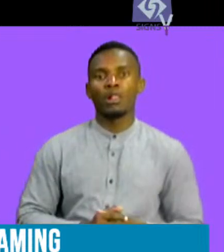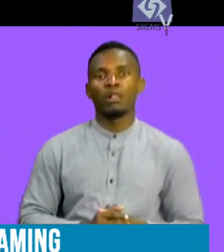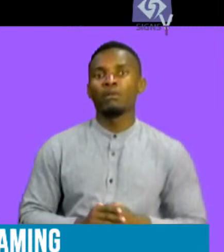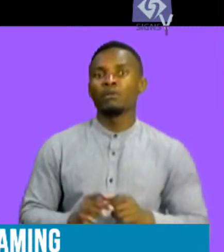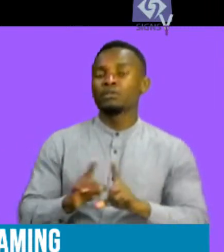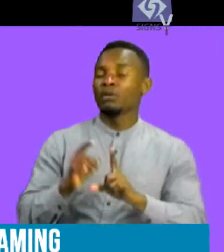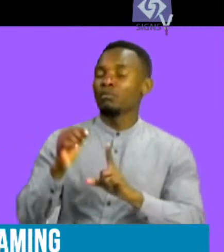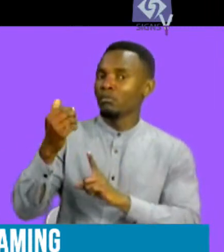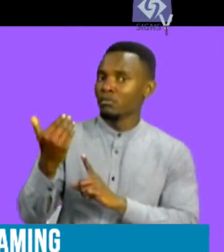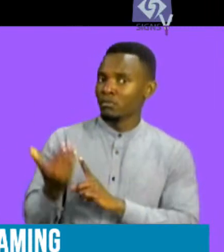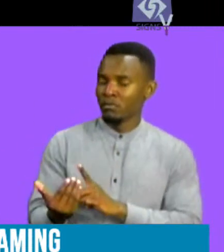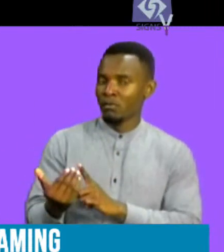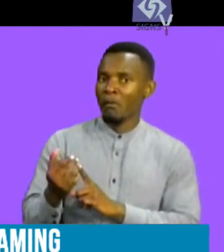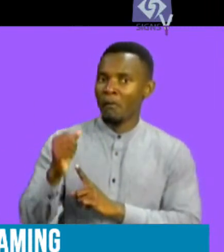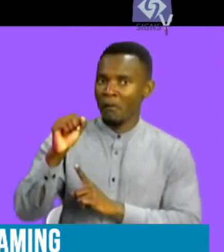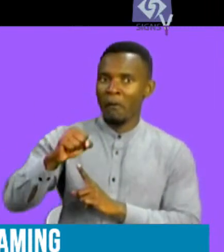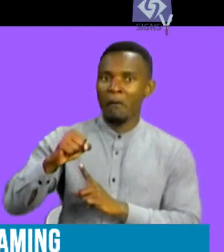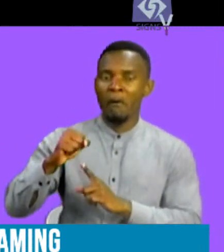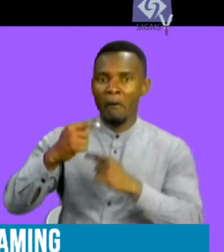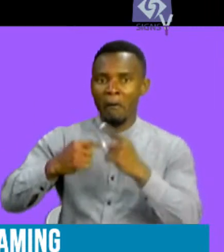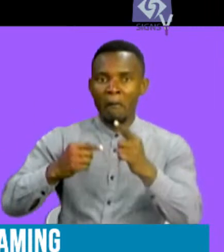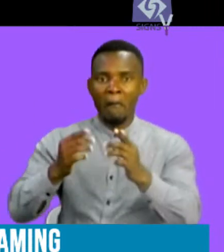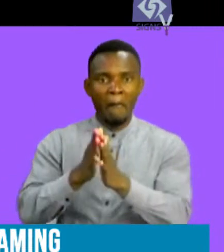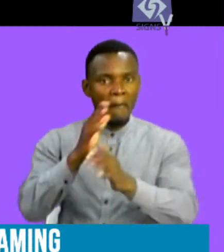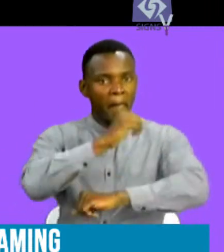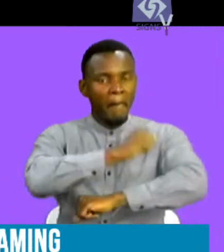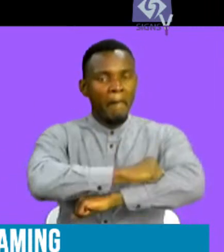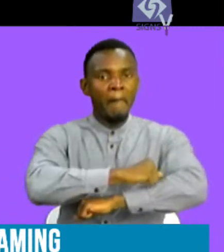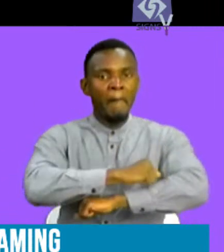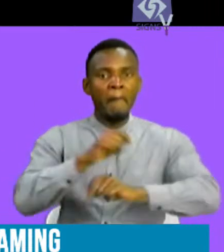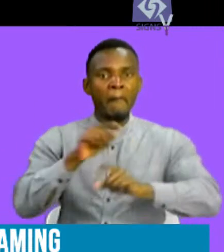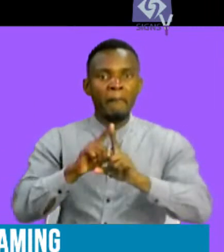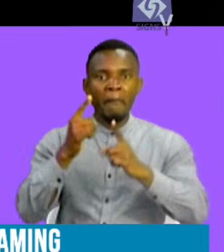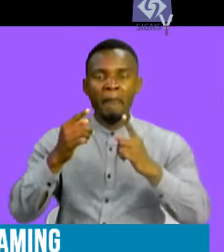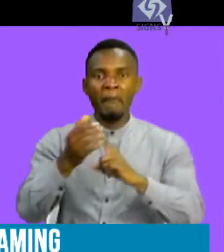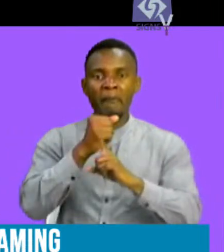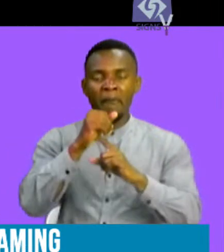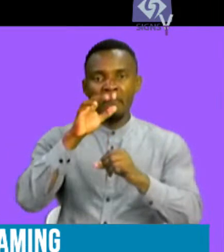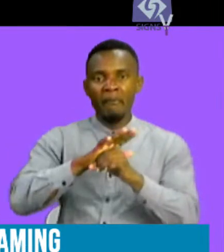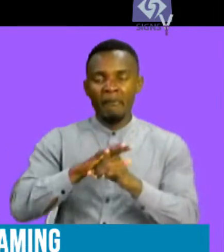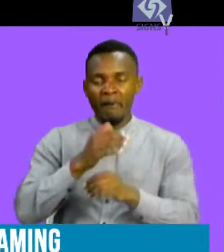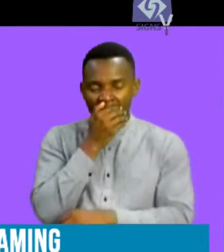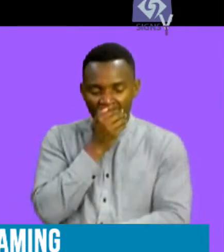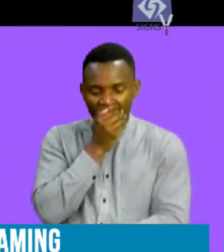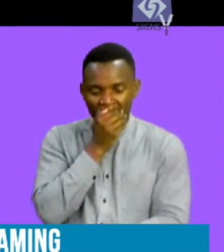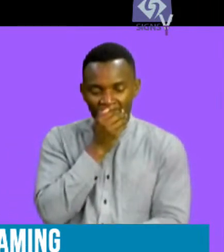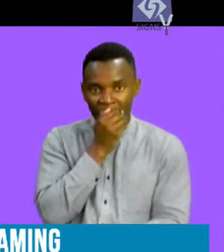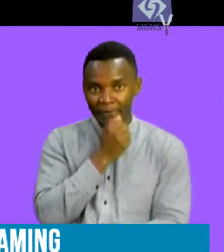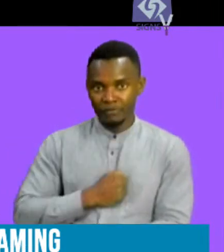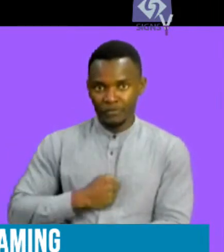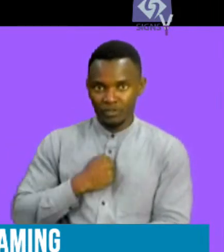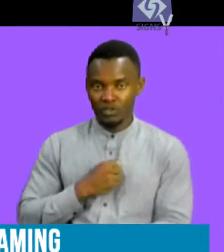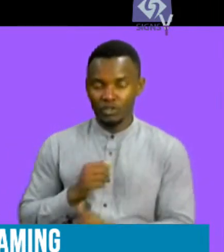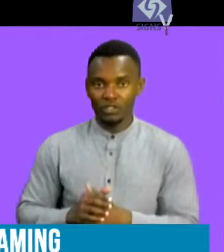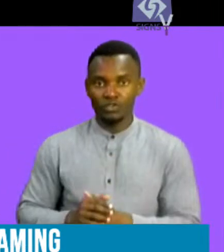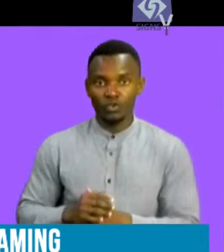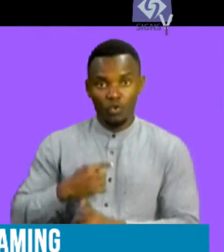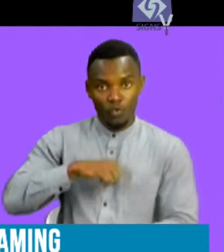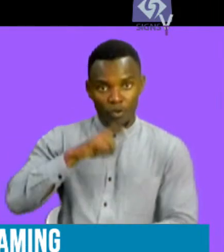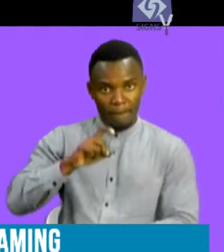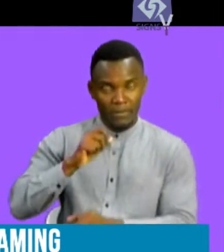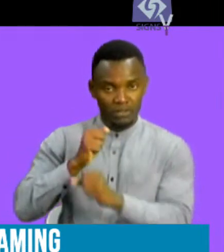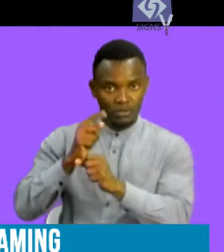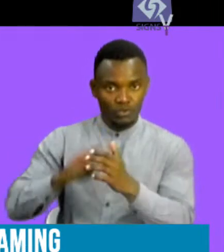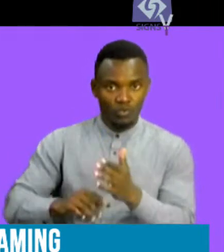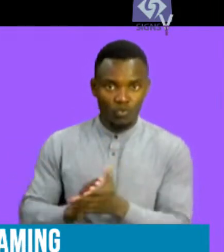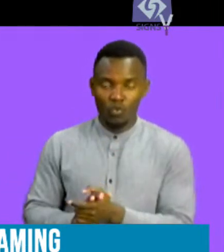of education and can go far. So we need that something background there. Yeah. We need to go to the